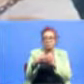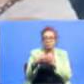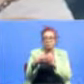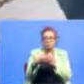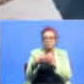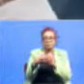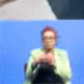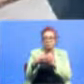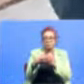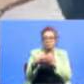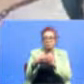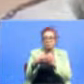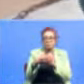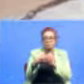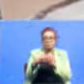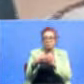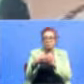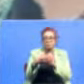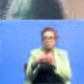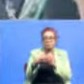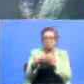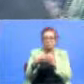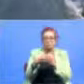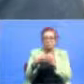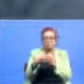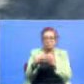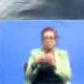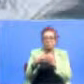Dames en heren, inmiddels zijn wij